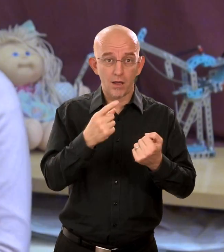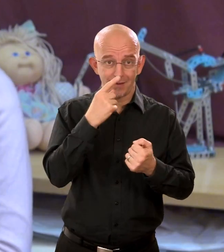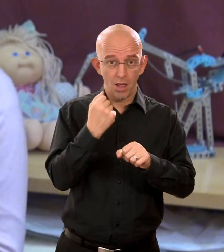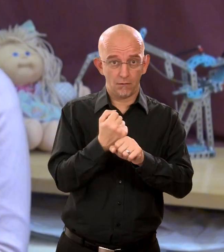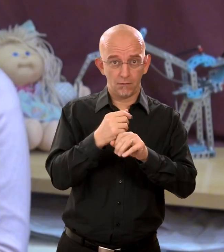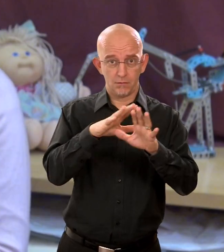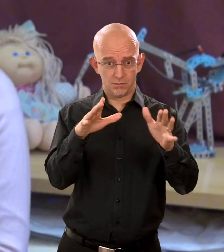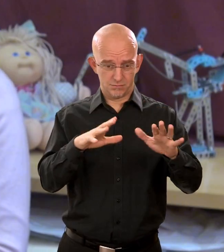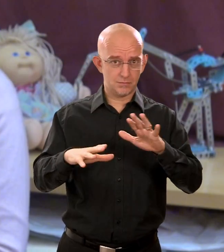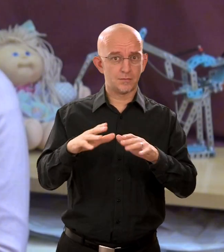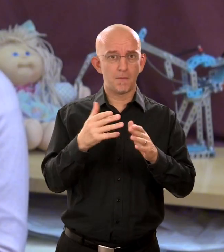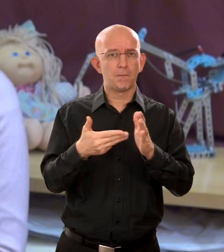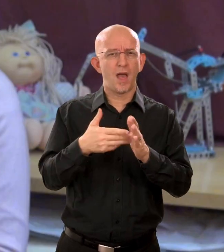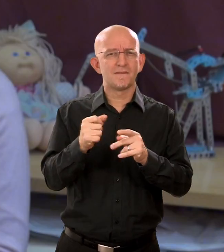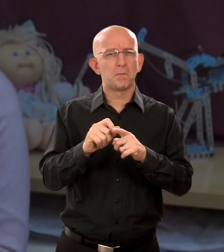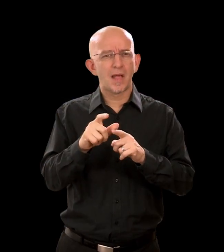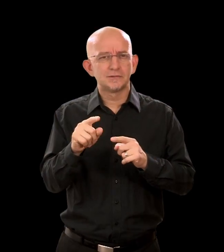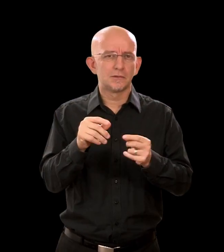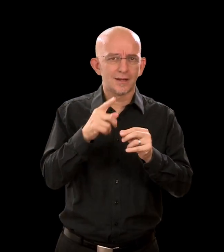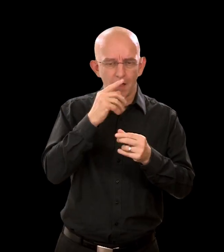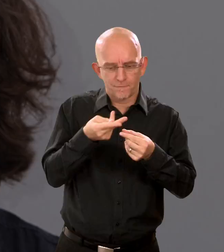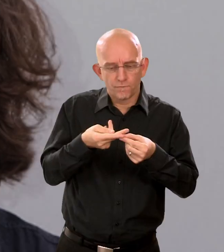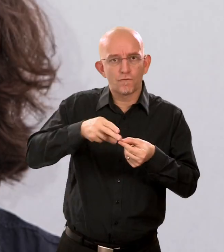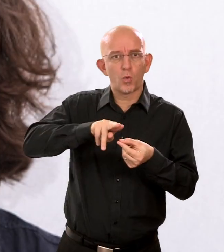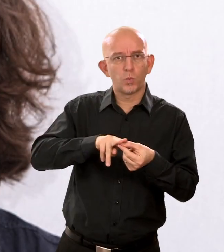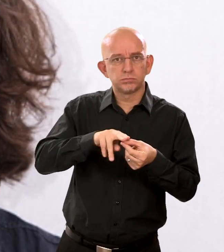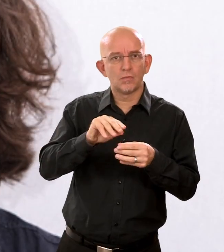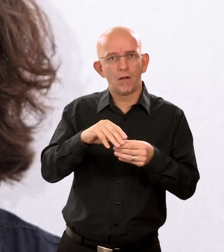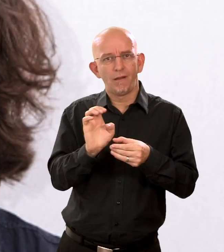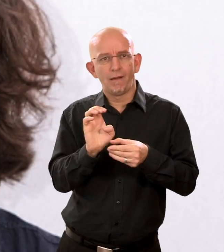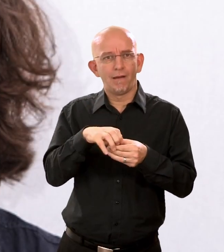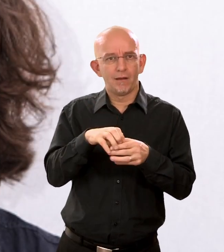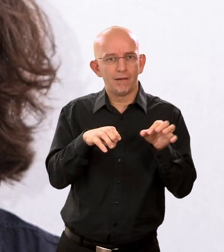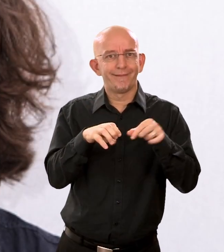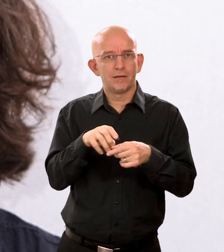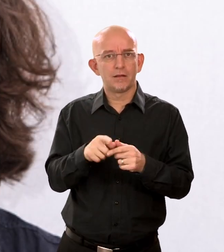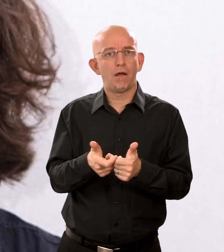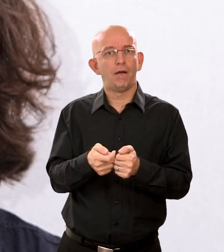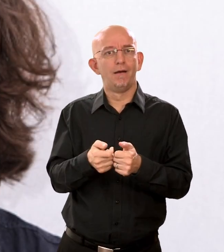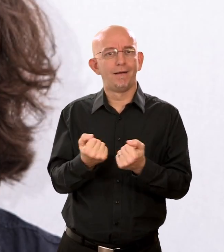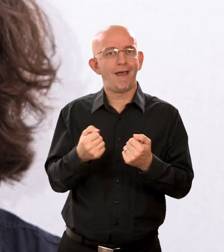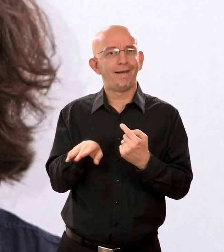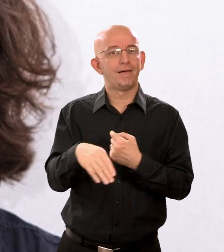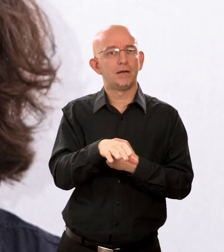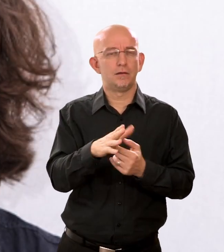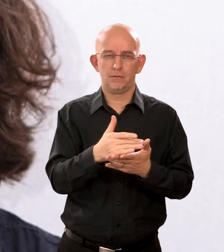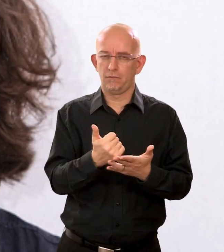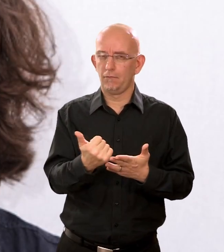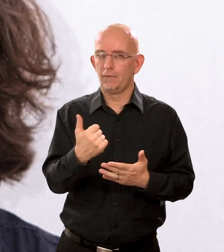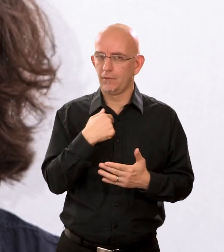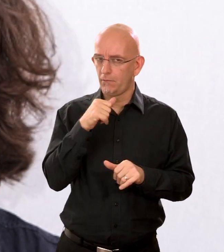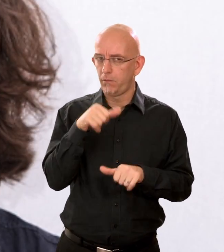car. That was really cool. Really liked that. We had Lego. I remember having a big metal,